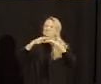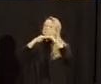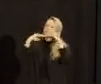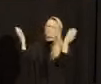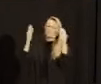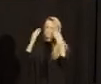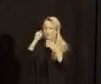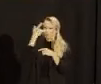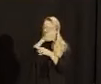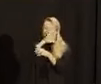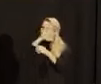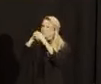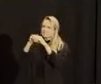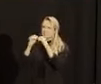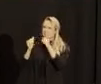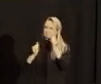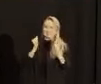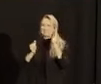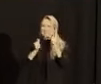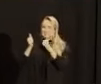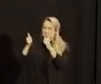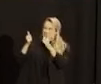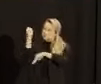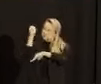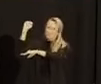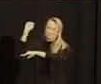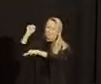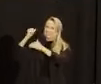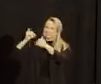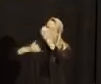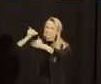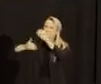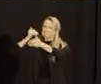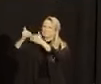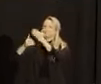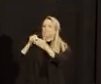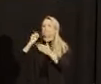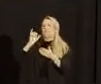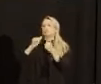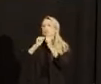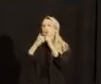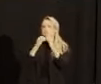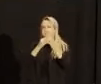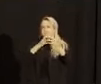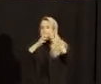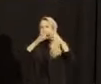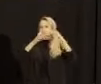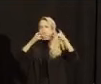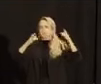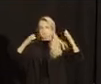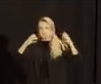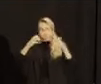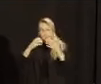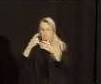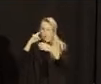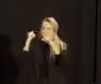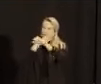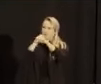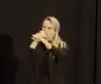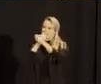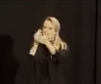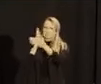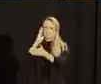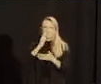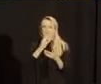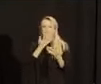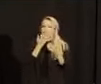it just as you and Maria was speaking, it just made me think about how active young people still are and want to be, and how engaged they are, but